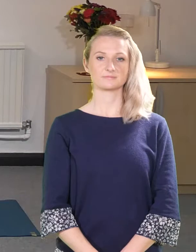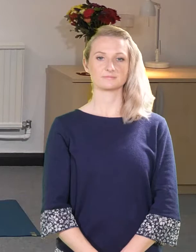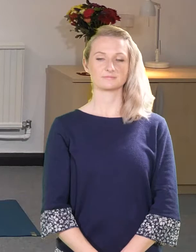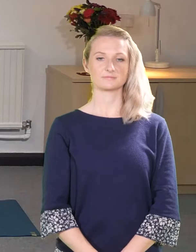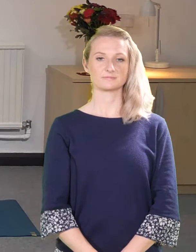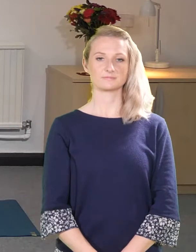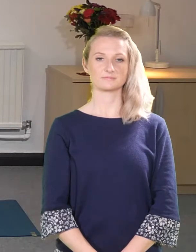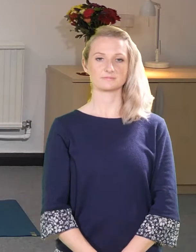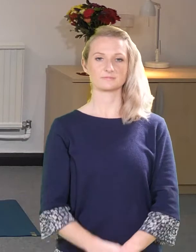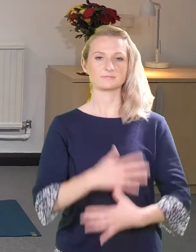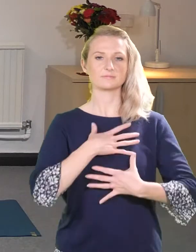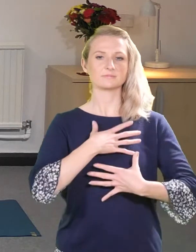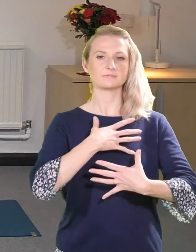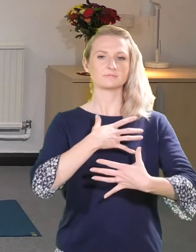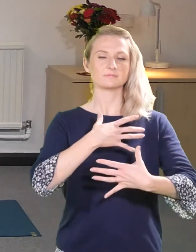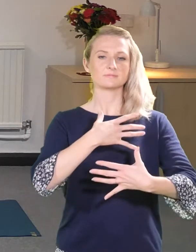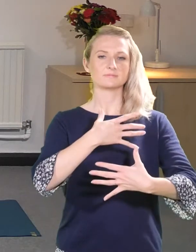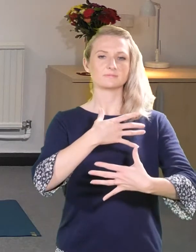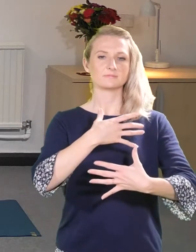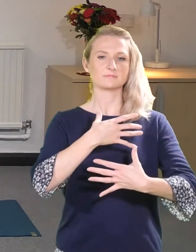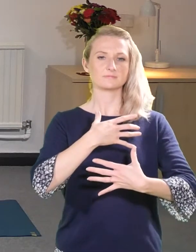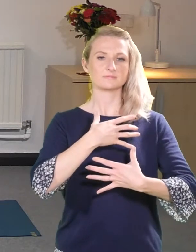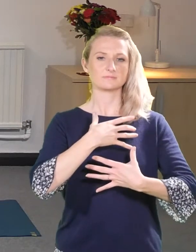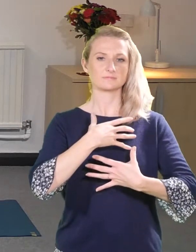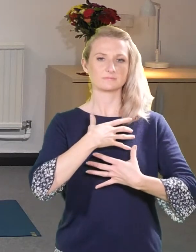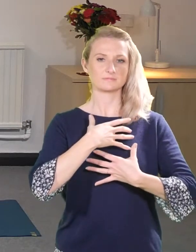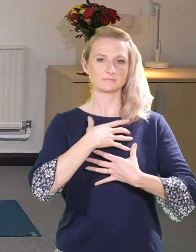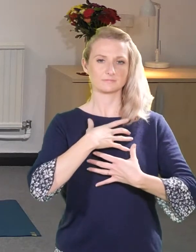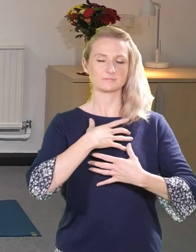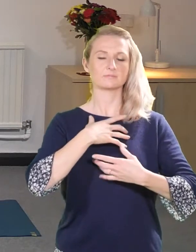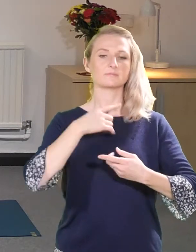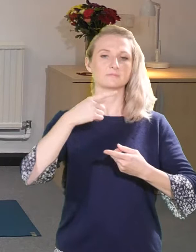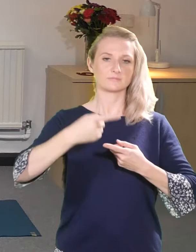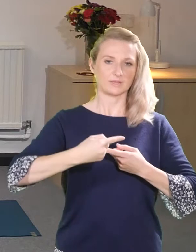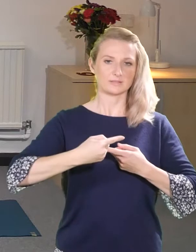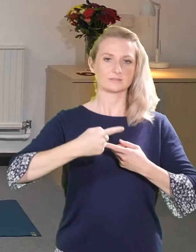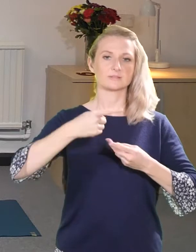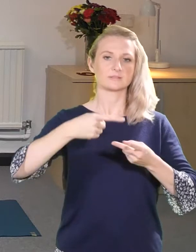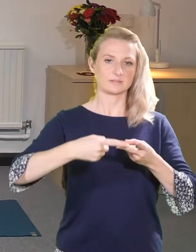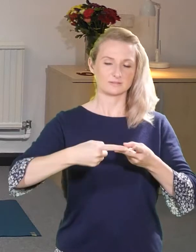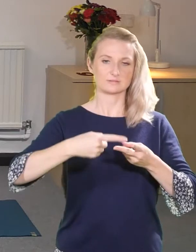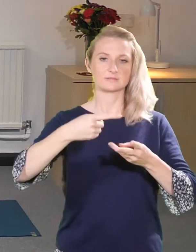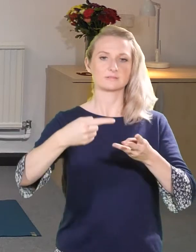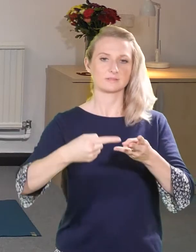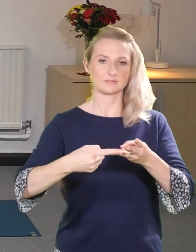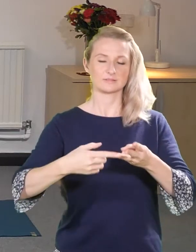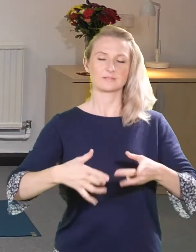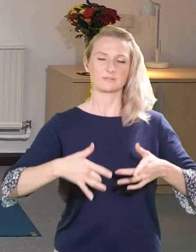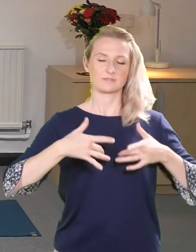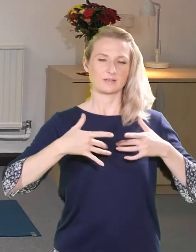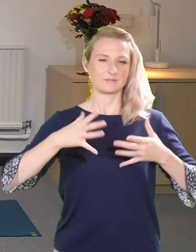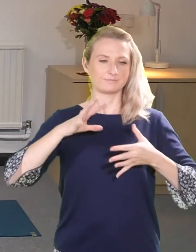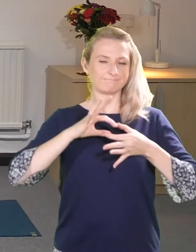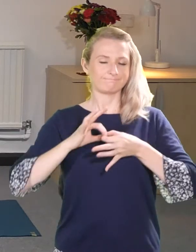Allow each breath to bring you more presently here into your body at the beginning of this practice.